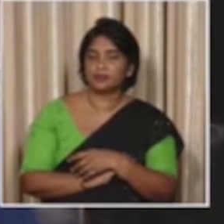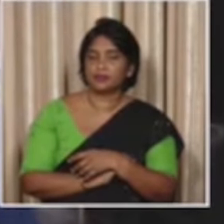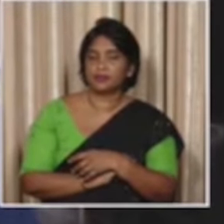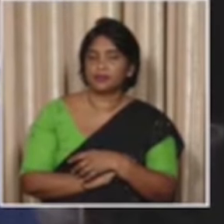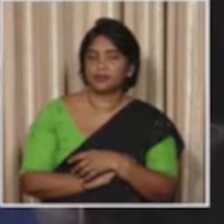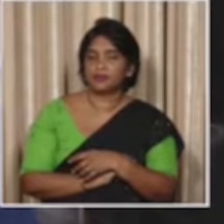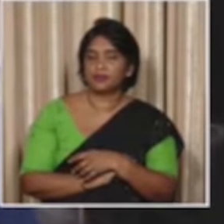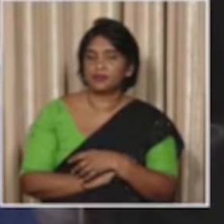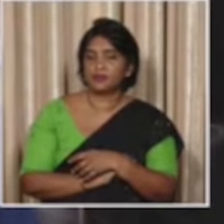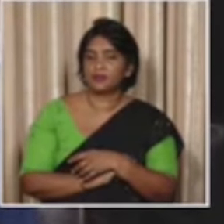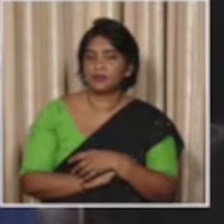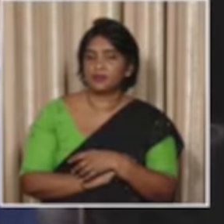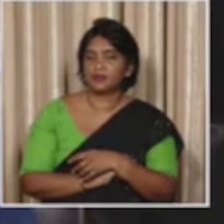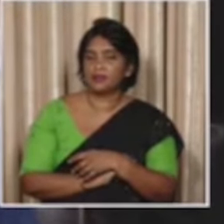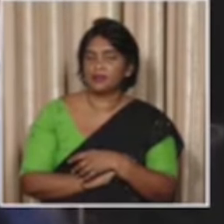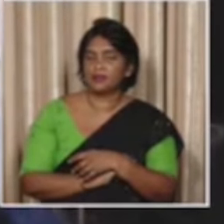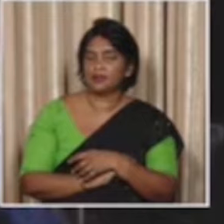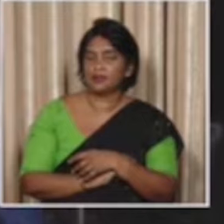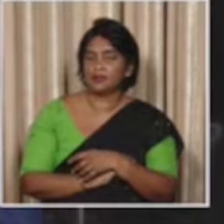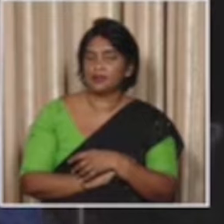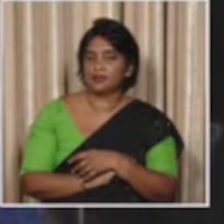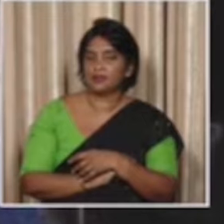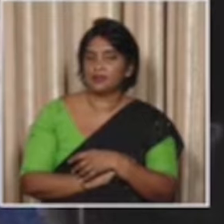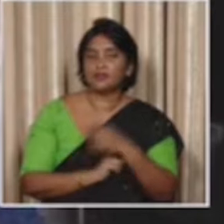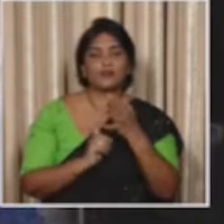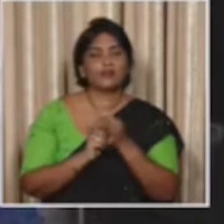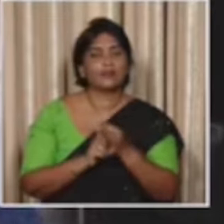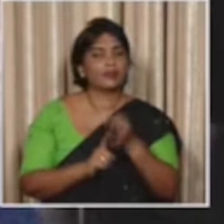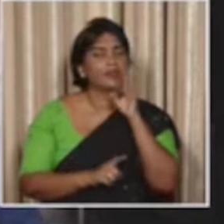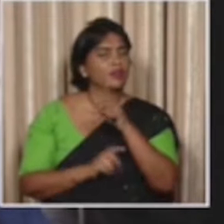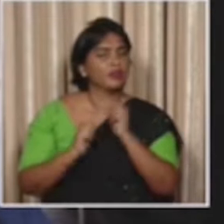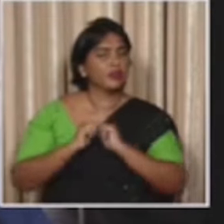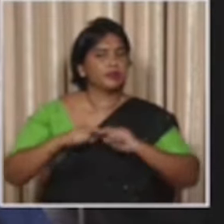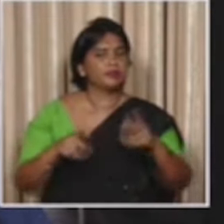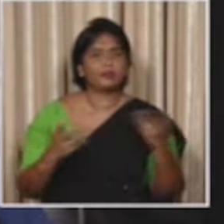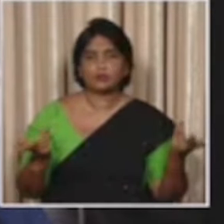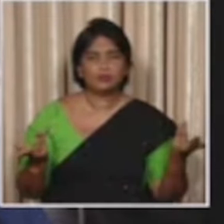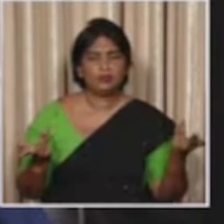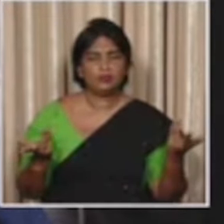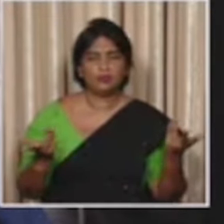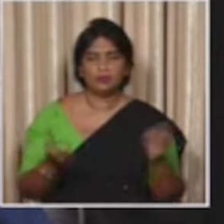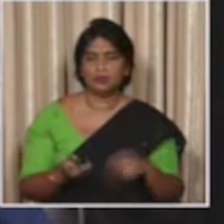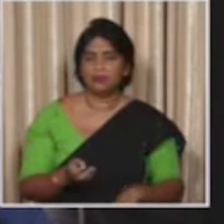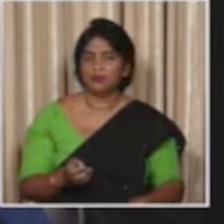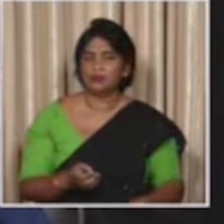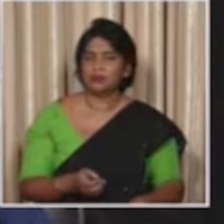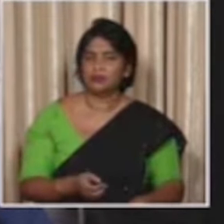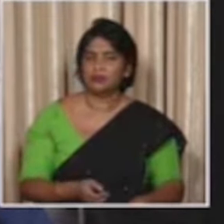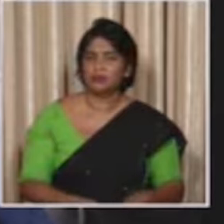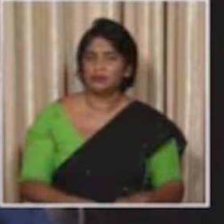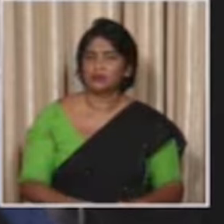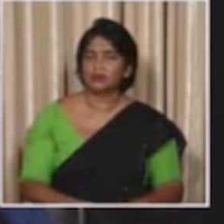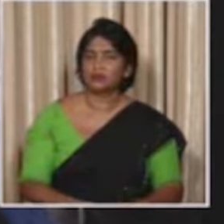this money. But what is your president doing? He is rocking the cradle and pinching the